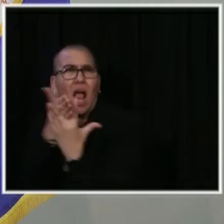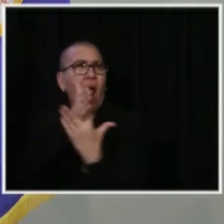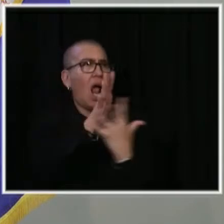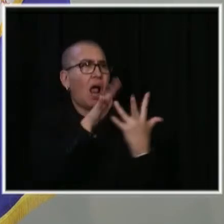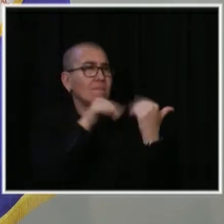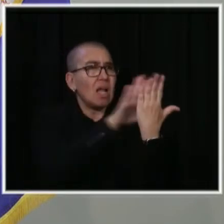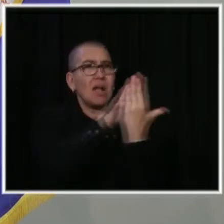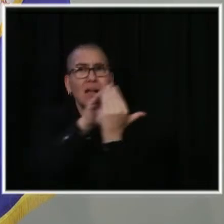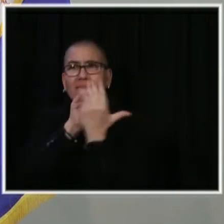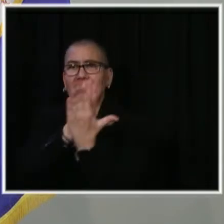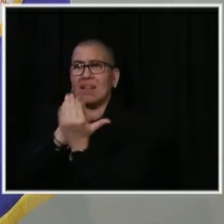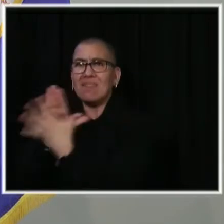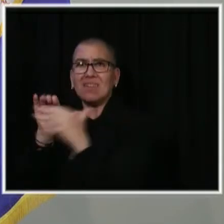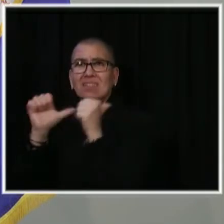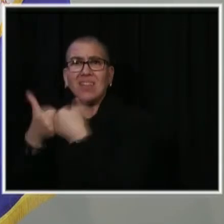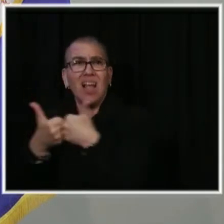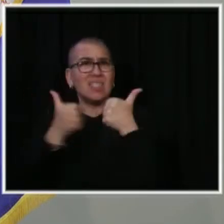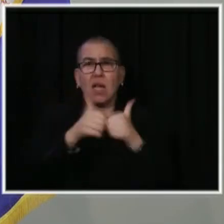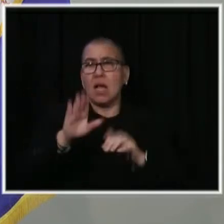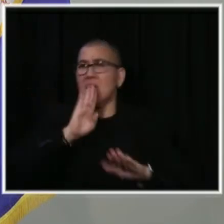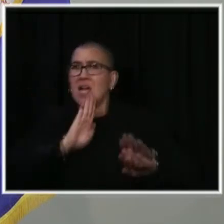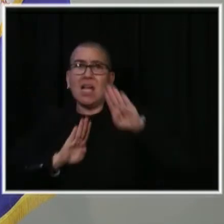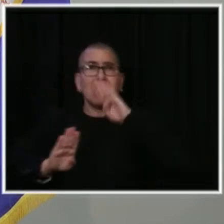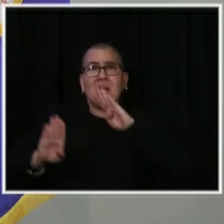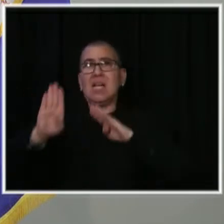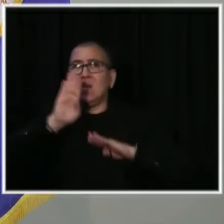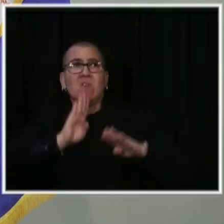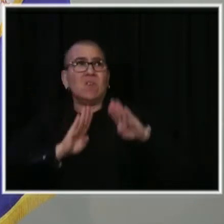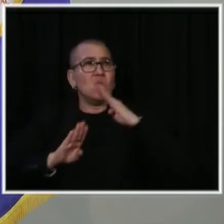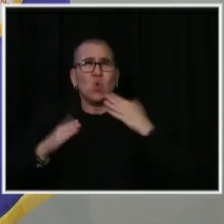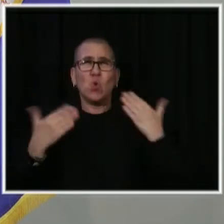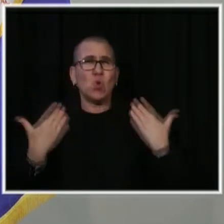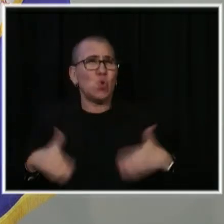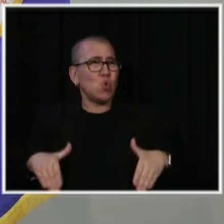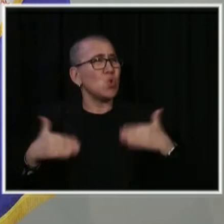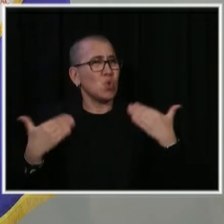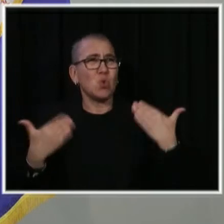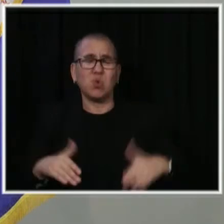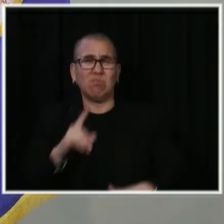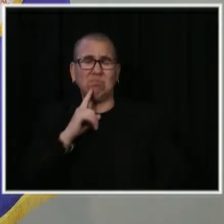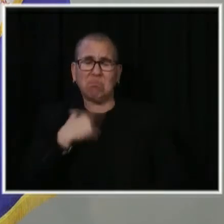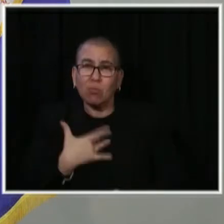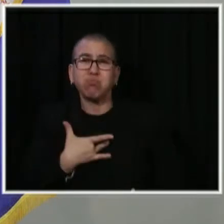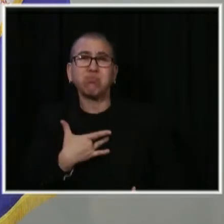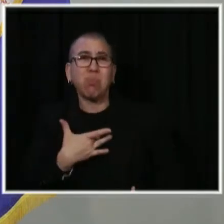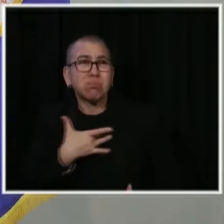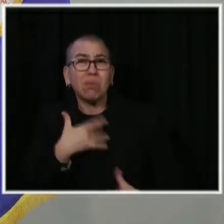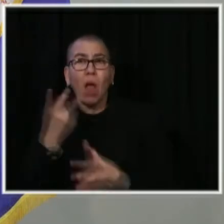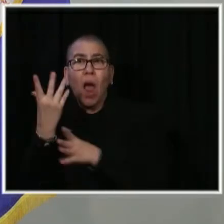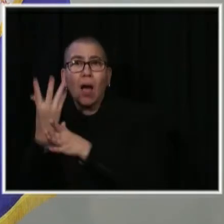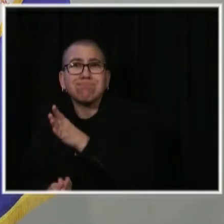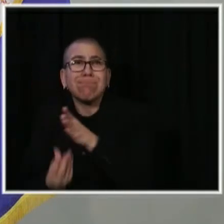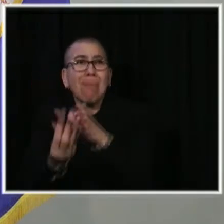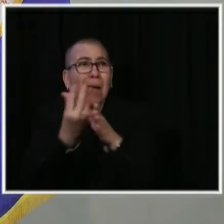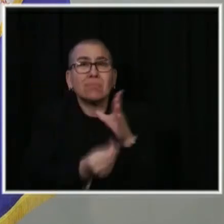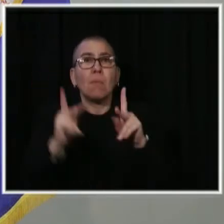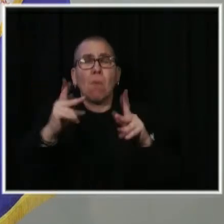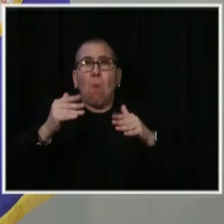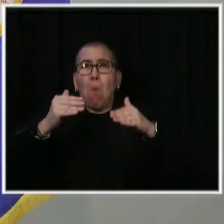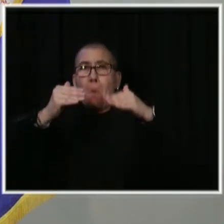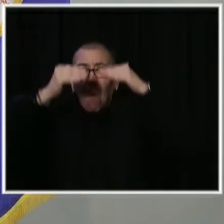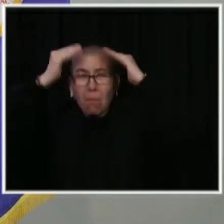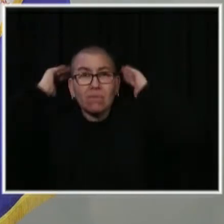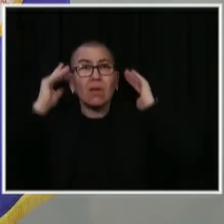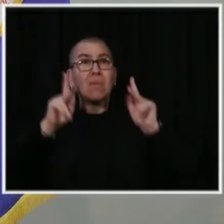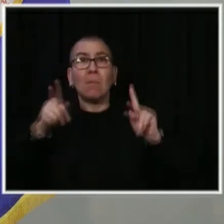us in so many ways. It's meant disruptions and loss for all of us. And for many, it's meant lost jobs